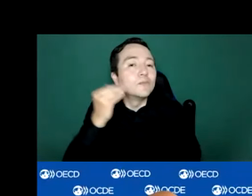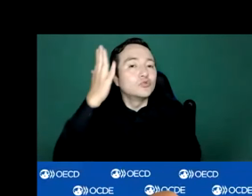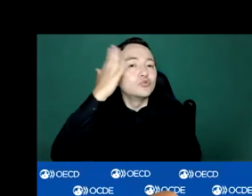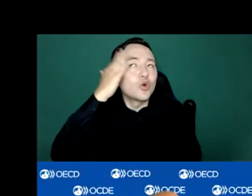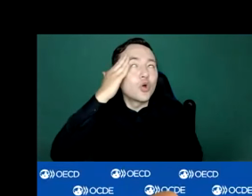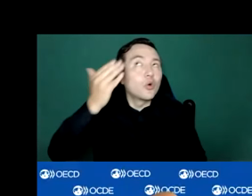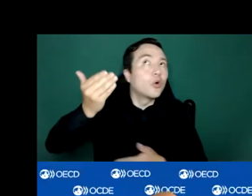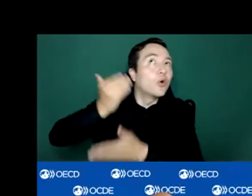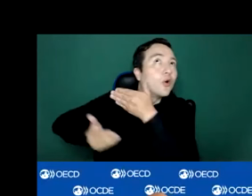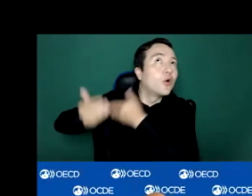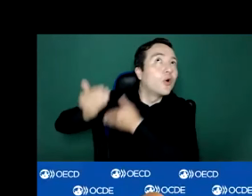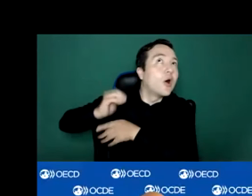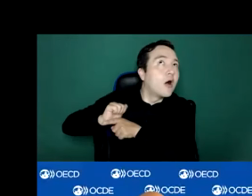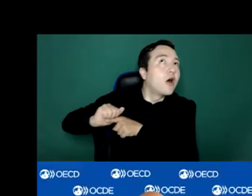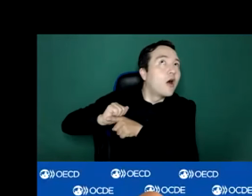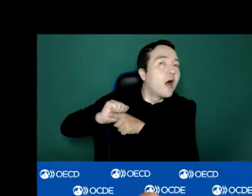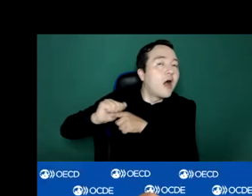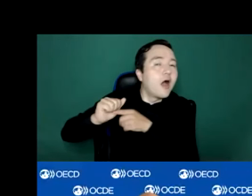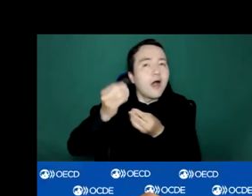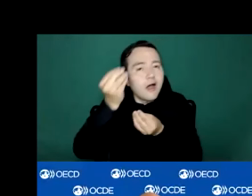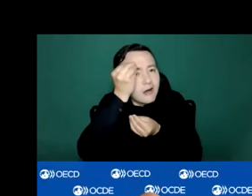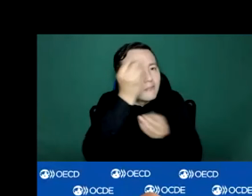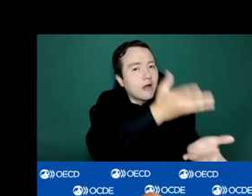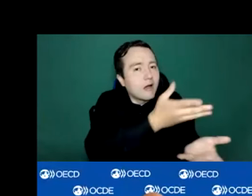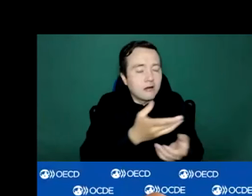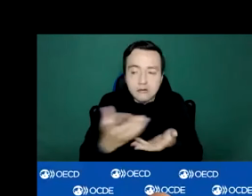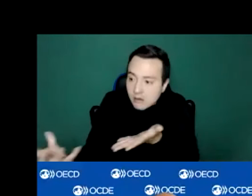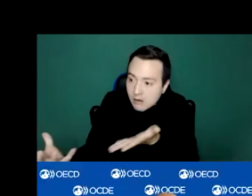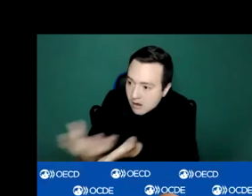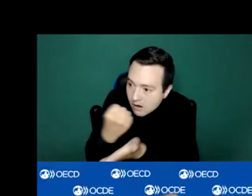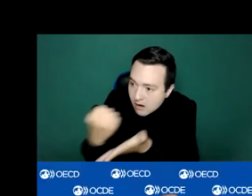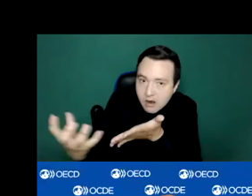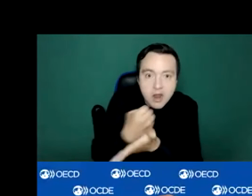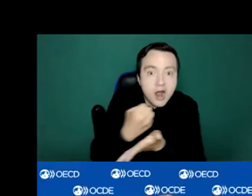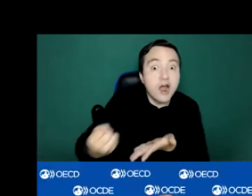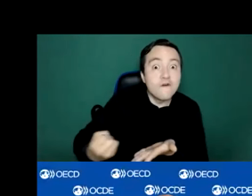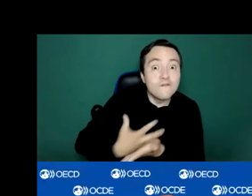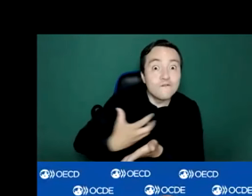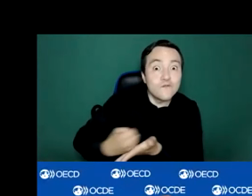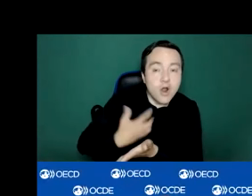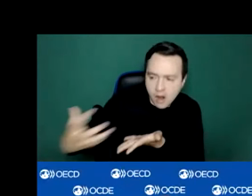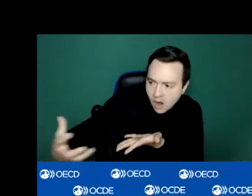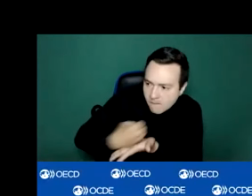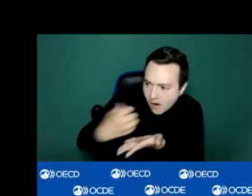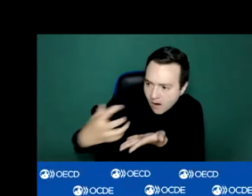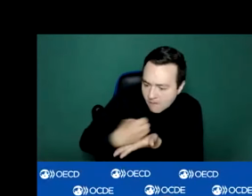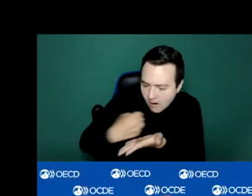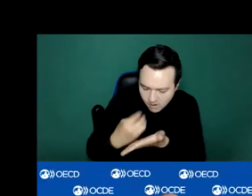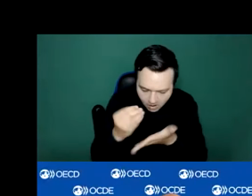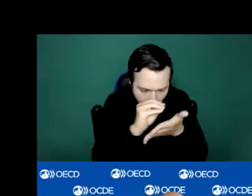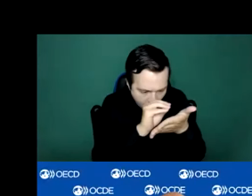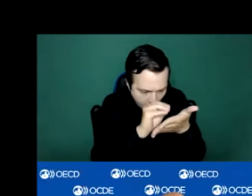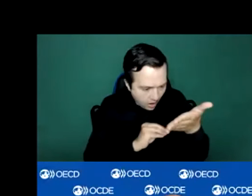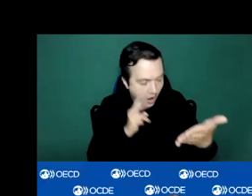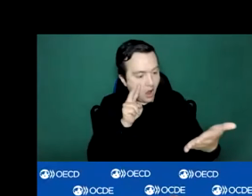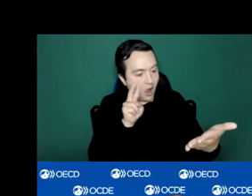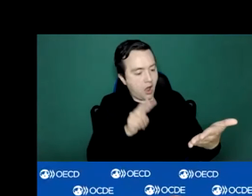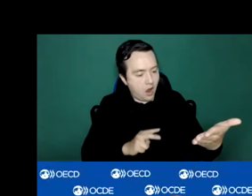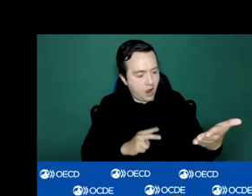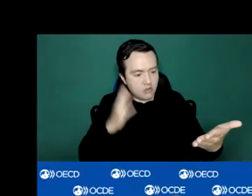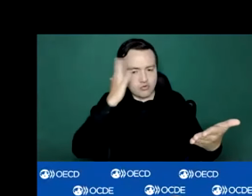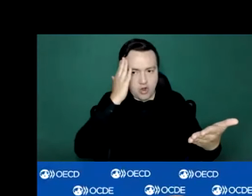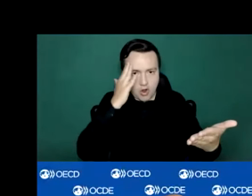sense talking about whether the roles of primary care are being fulfilled unless we have information that's reported by the patients